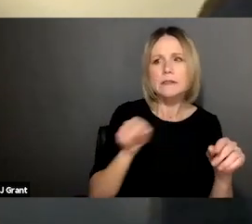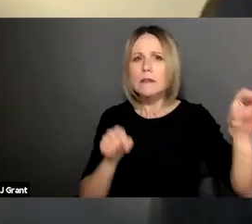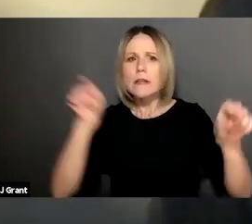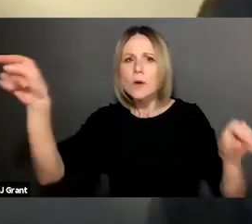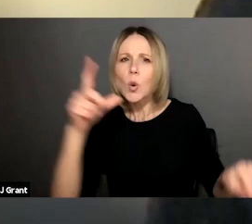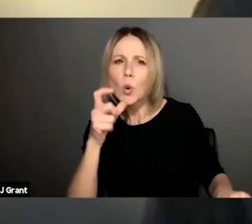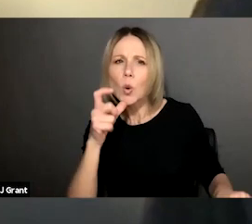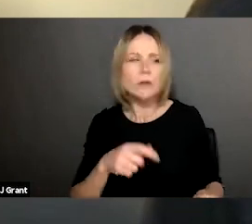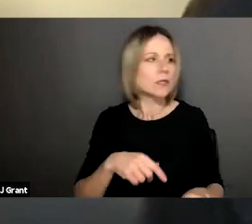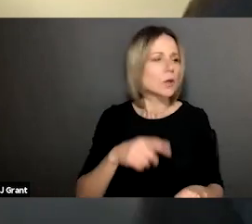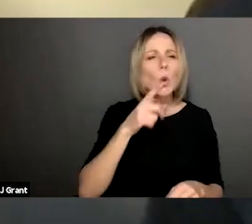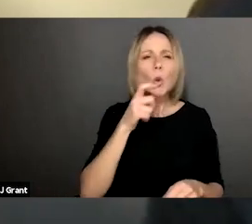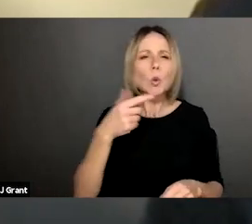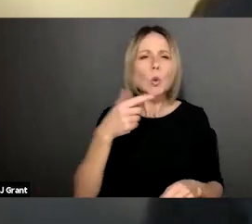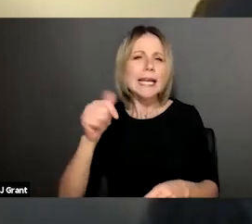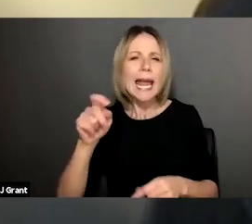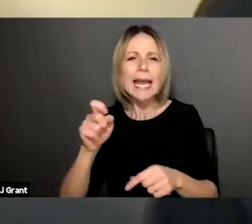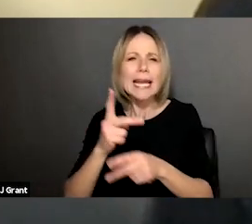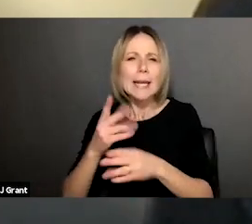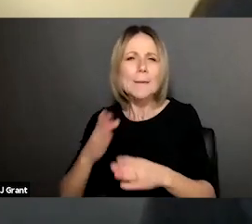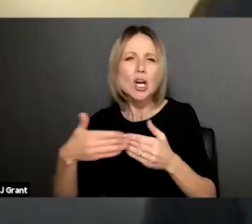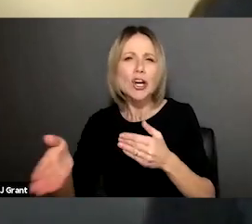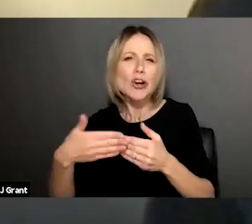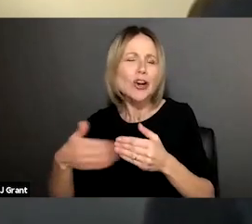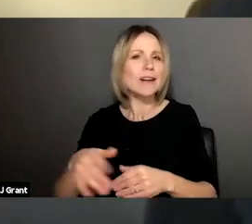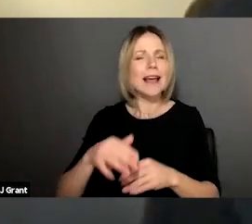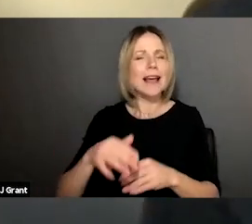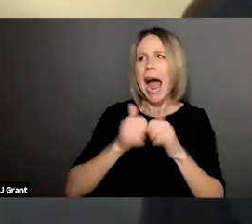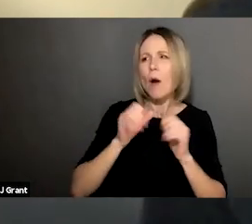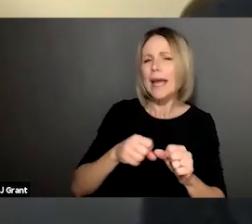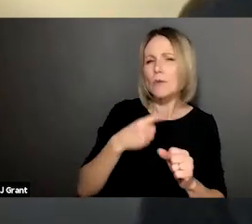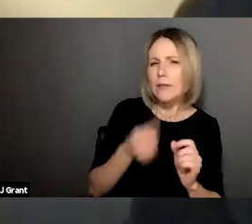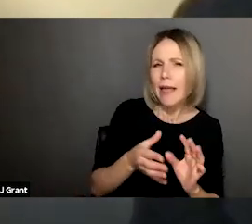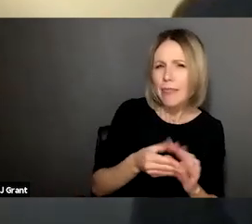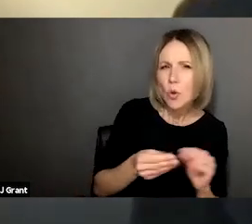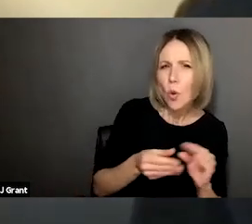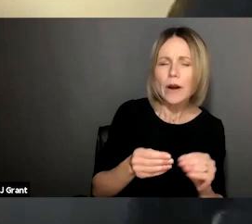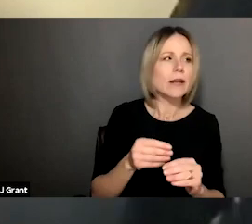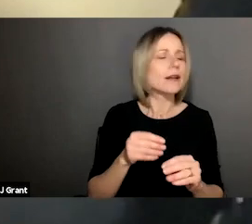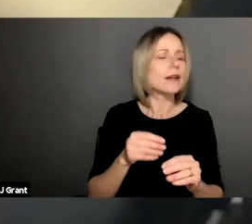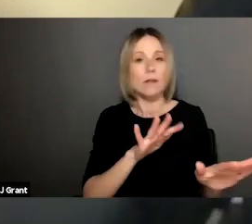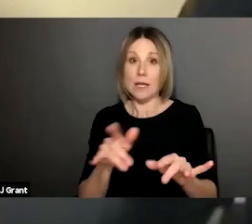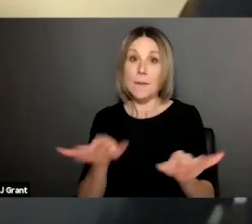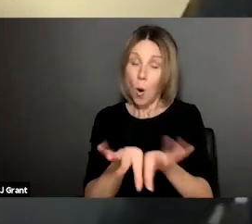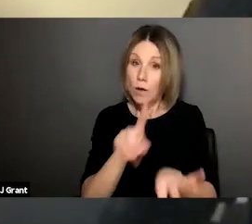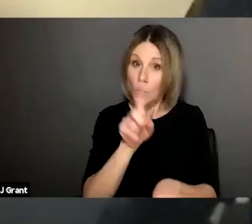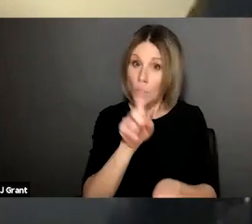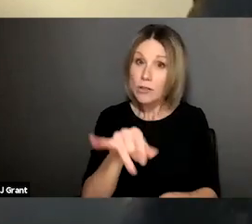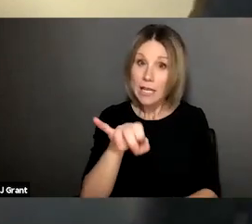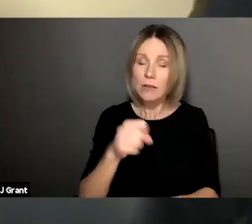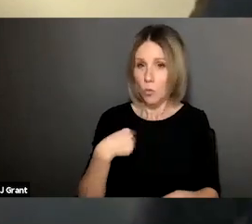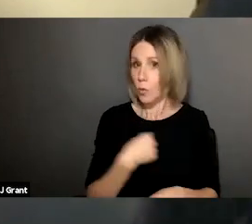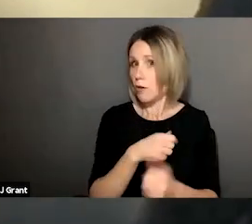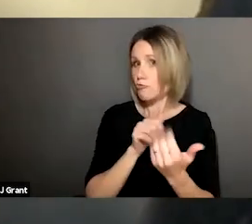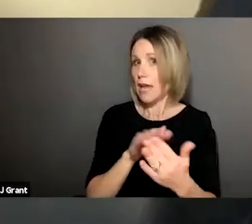in the room? Those are really important questions, and ones that we are addressing and luckily